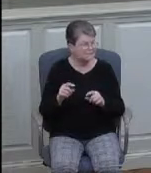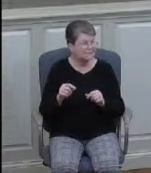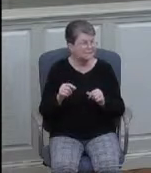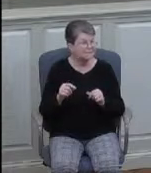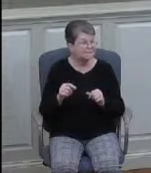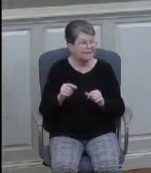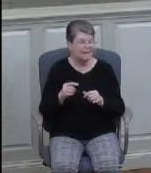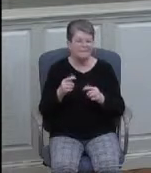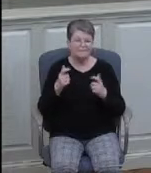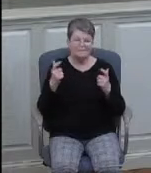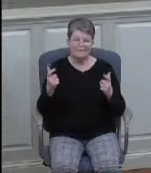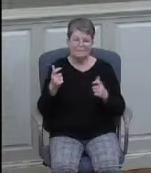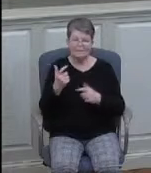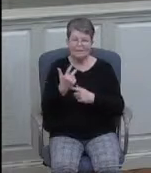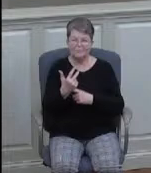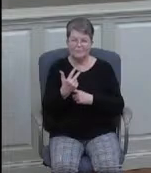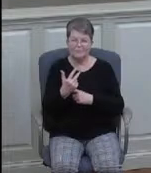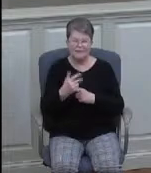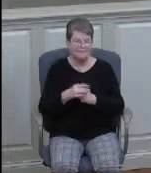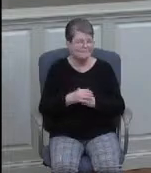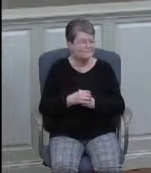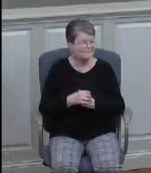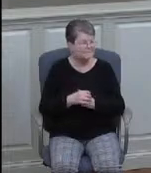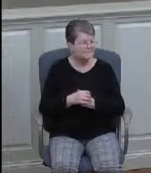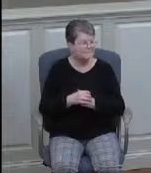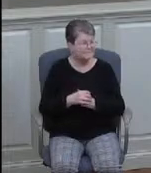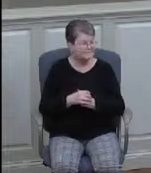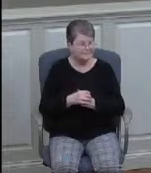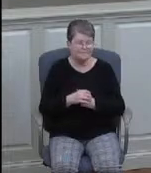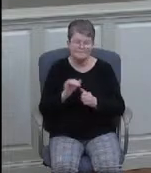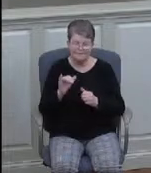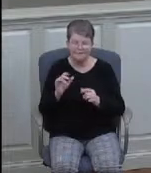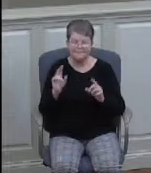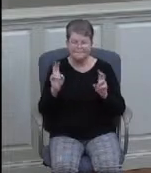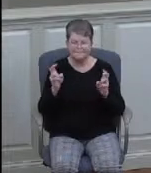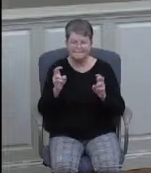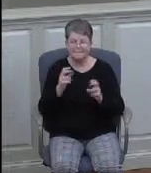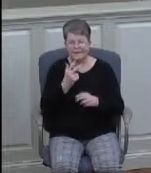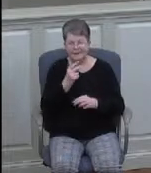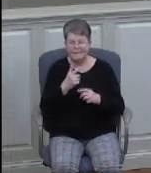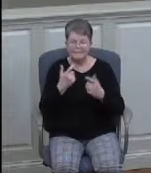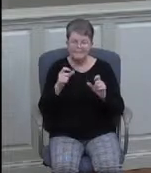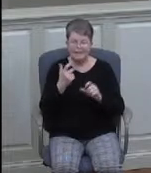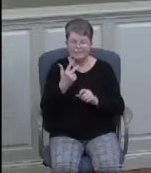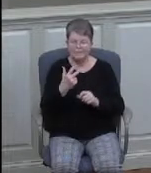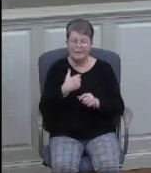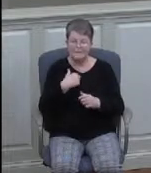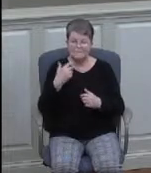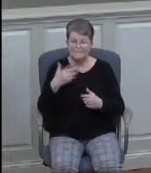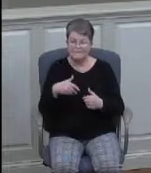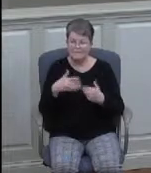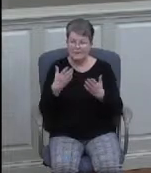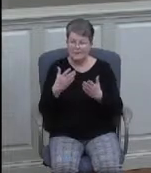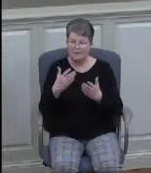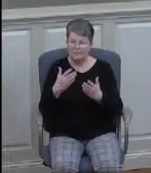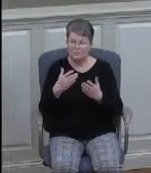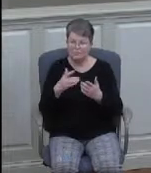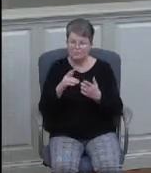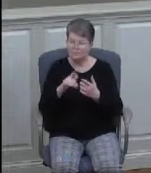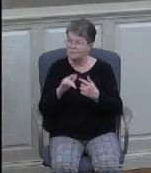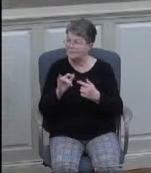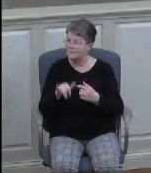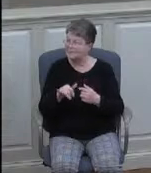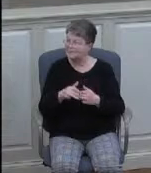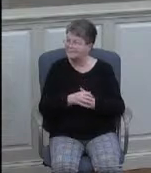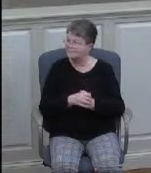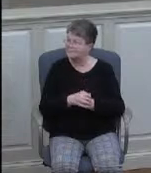The big three. Yeah. That is quite a big three. Yes, it is. Do I hear a motion to that effect?